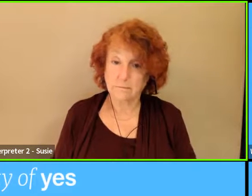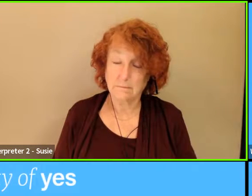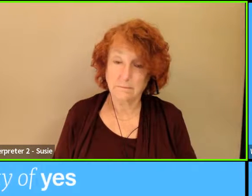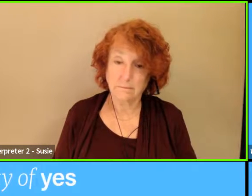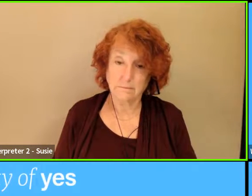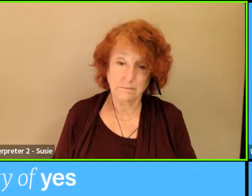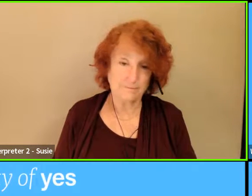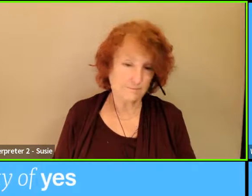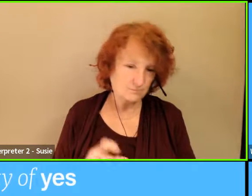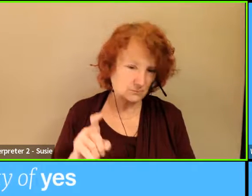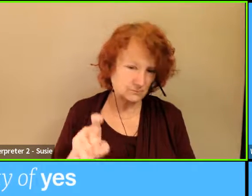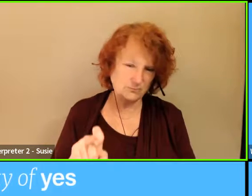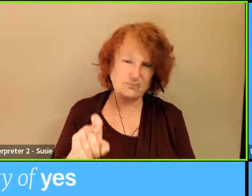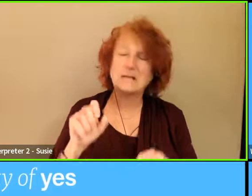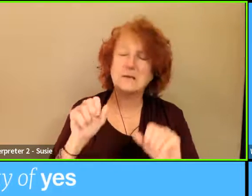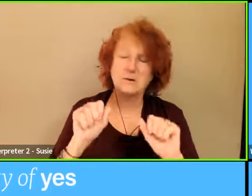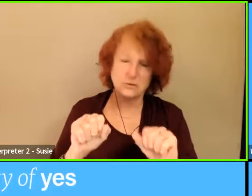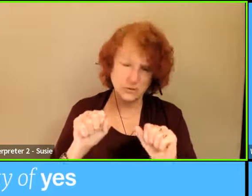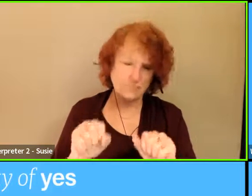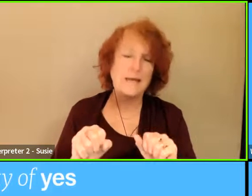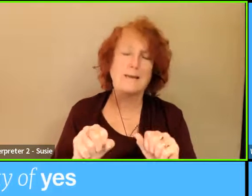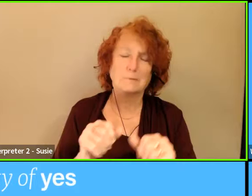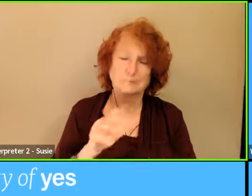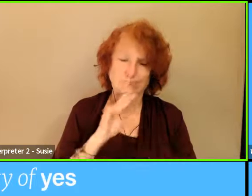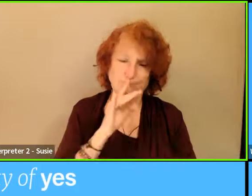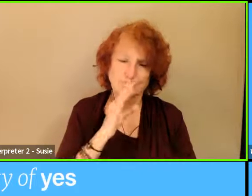You should be able to turn on your mic.